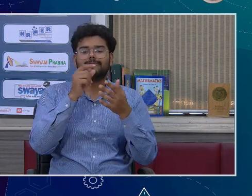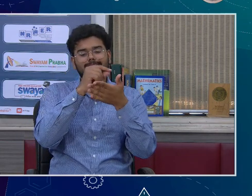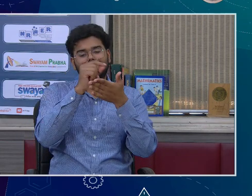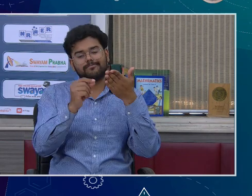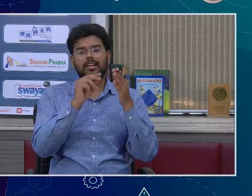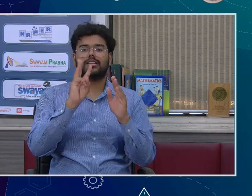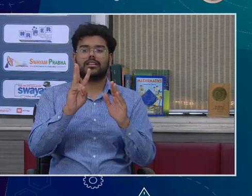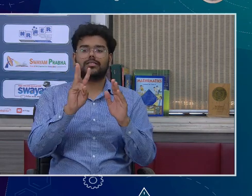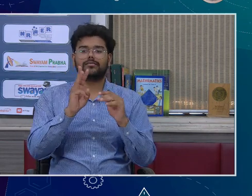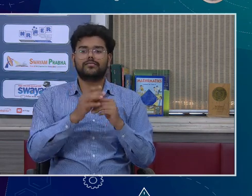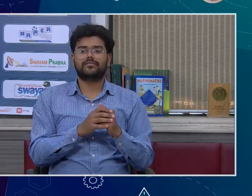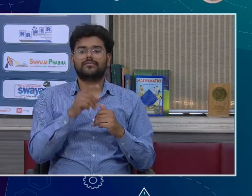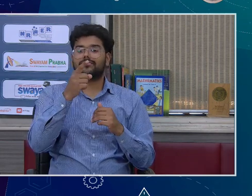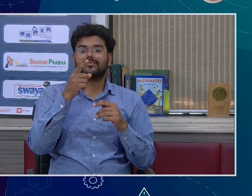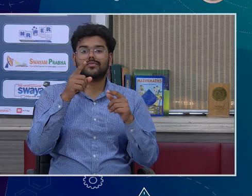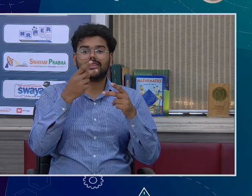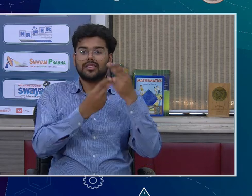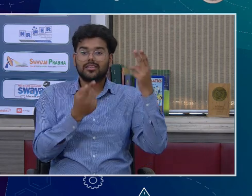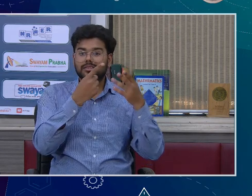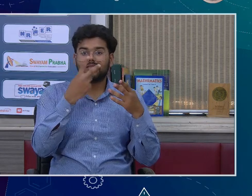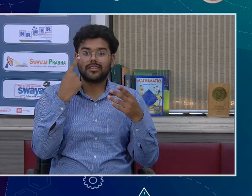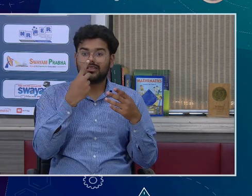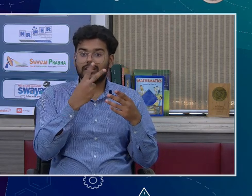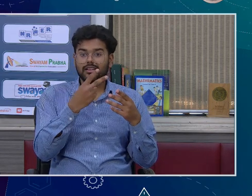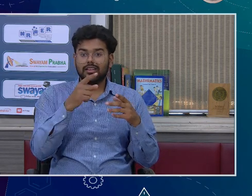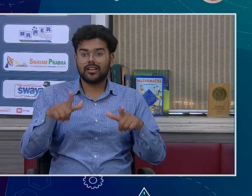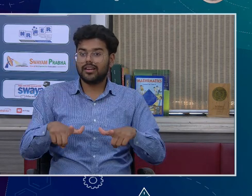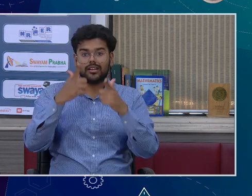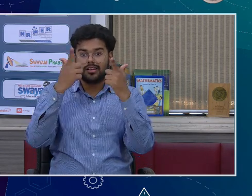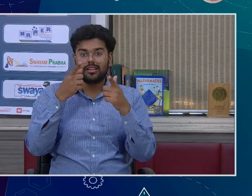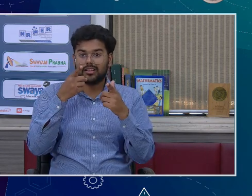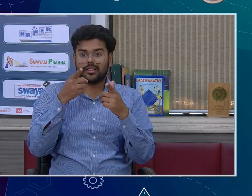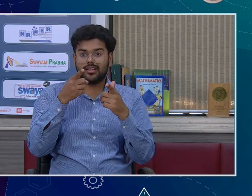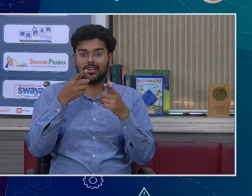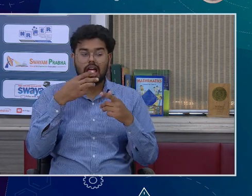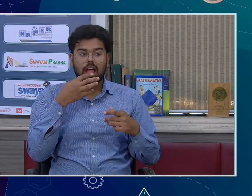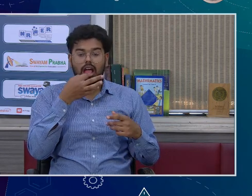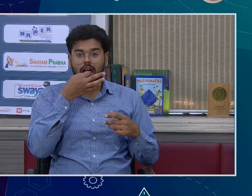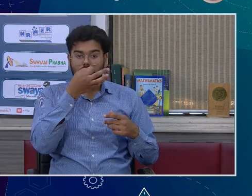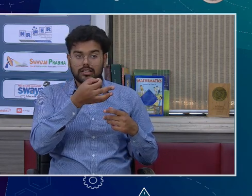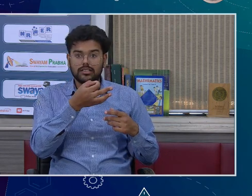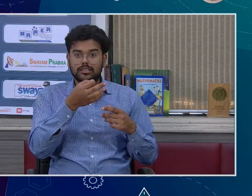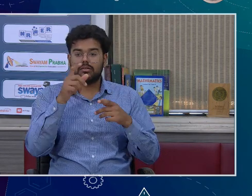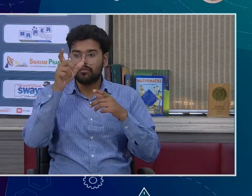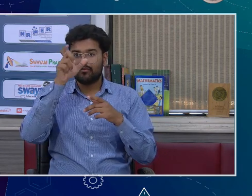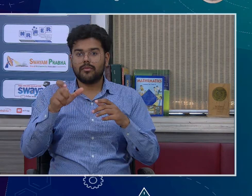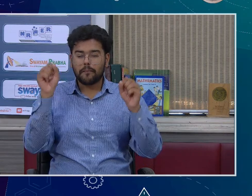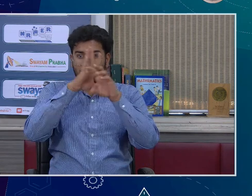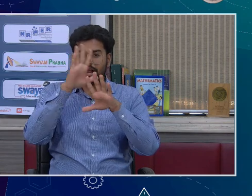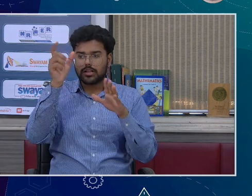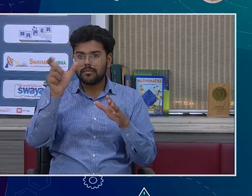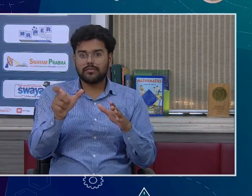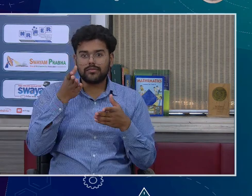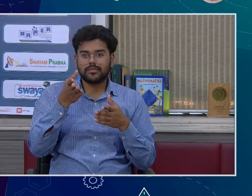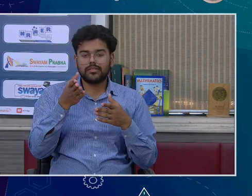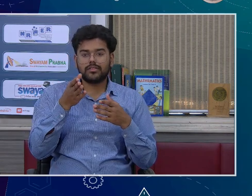wishes by the magician. Mm-hmm. Here, imagine that you also sometimes meet a magician, mm-hmm.